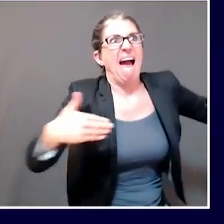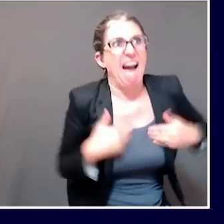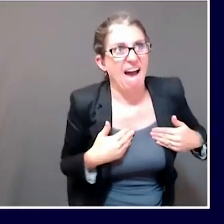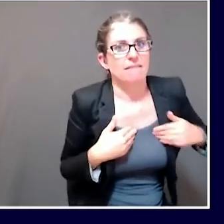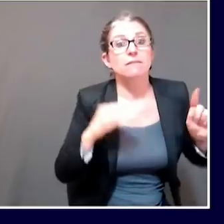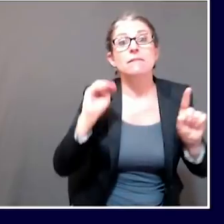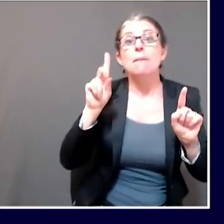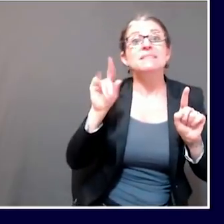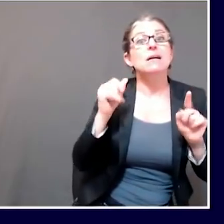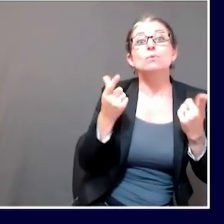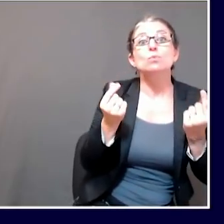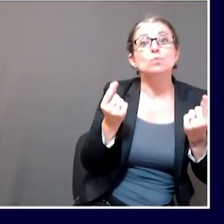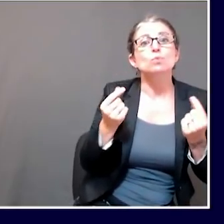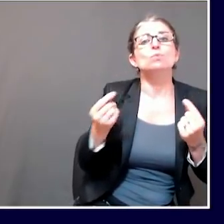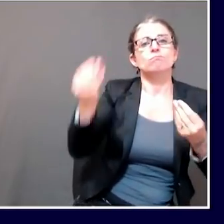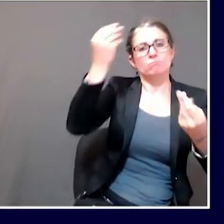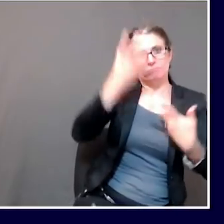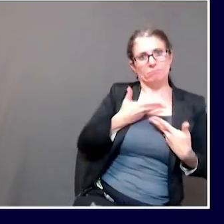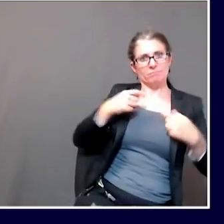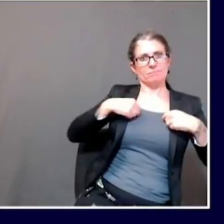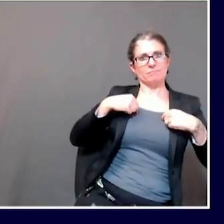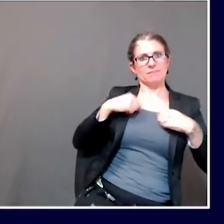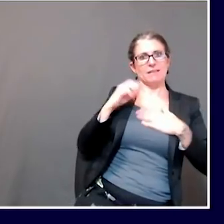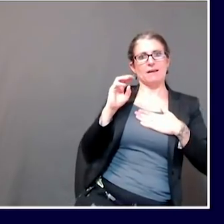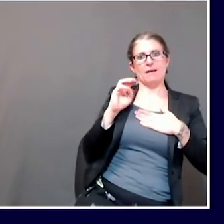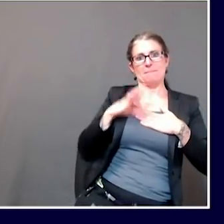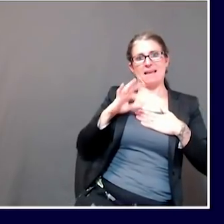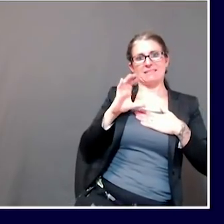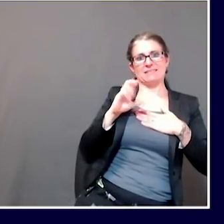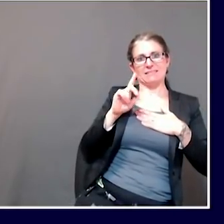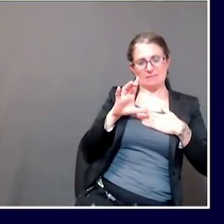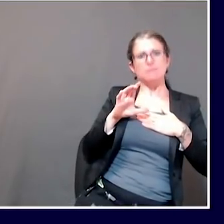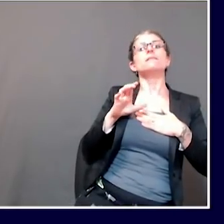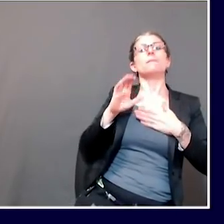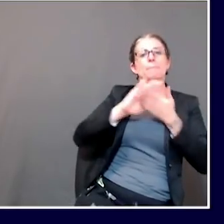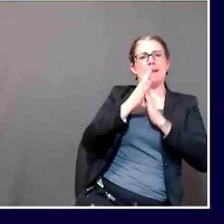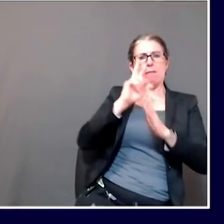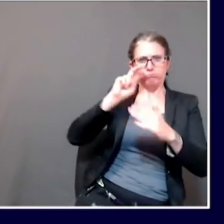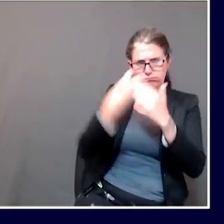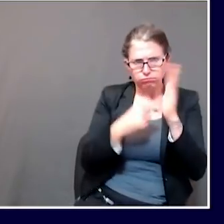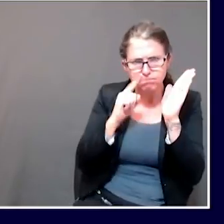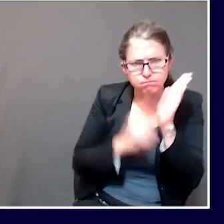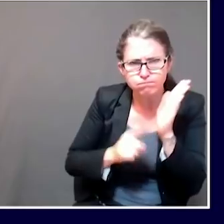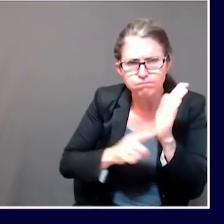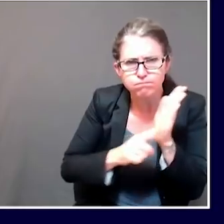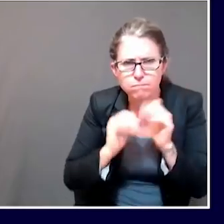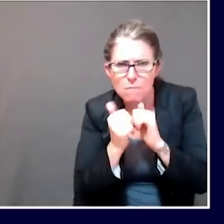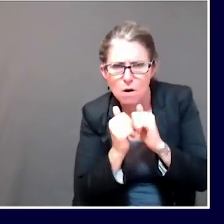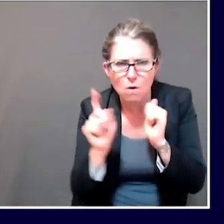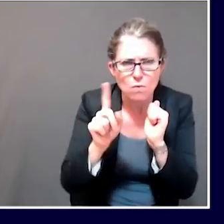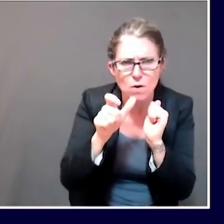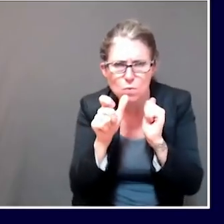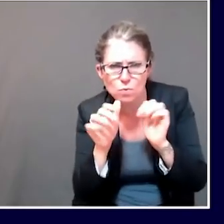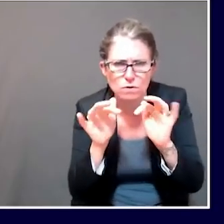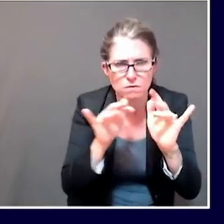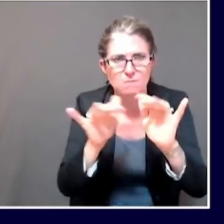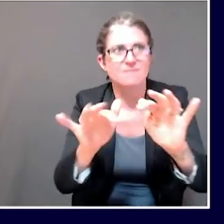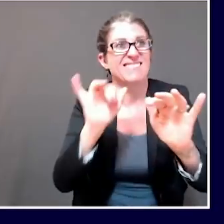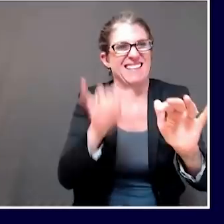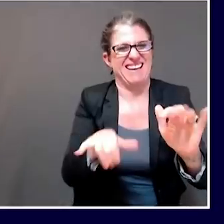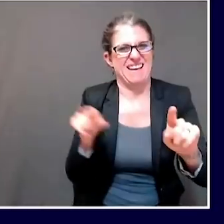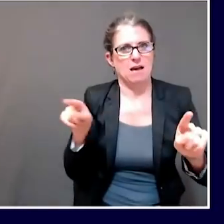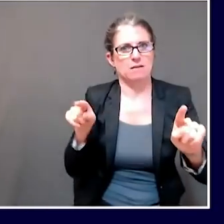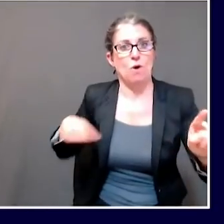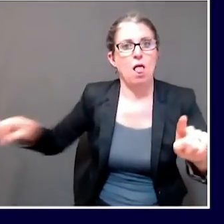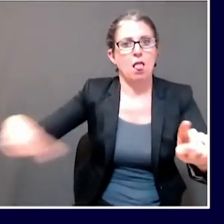do the contact tracing piece, so we can check in with others that they may have been in contact with to see if those folks